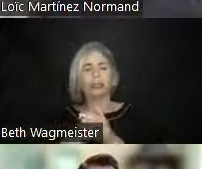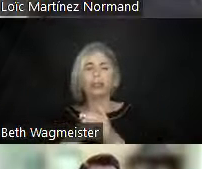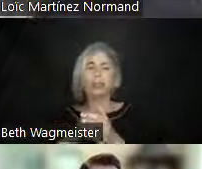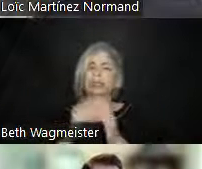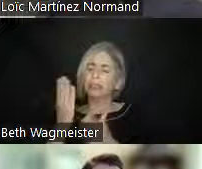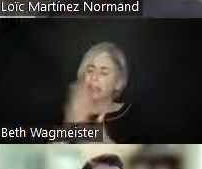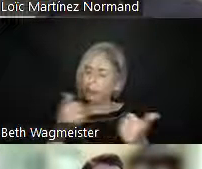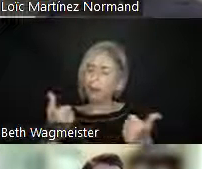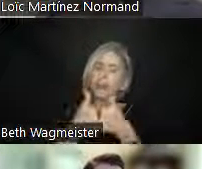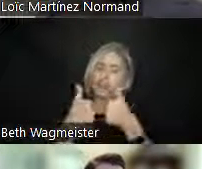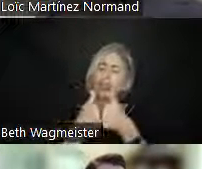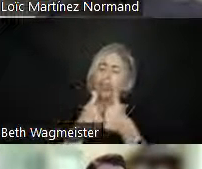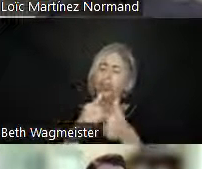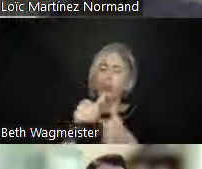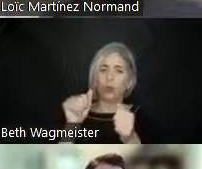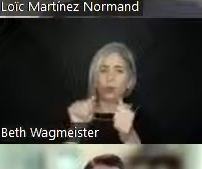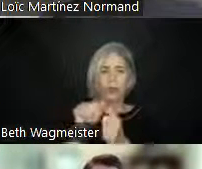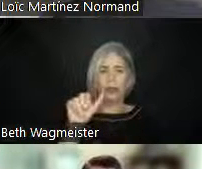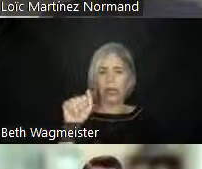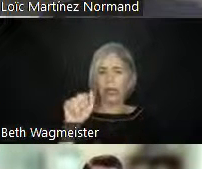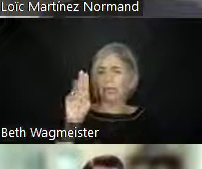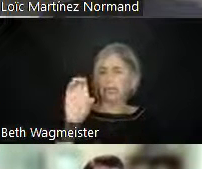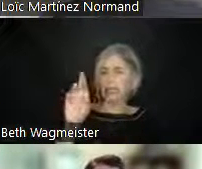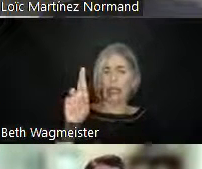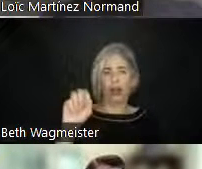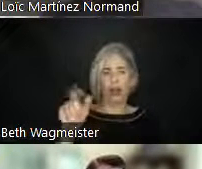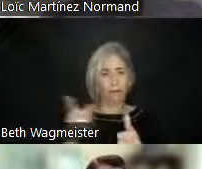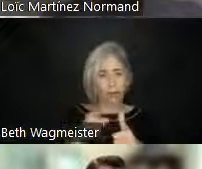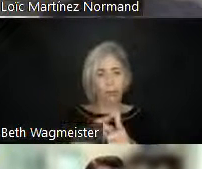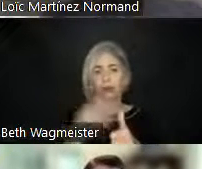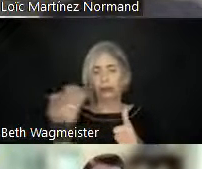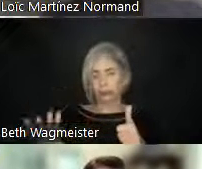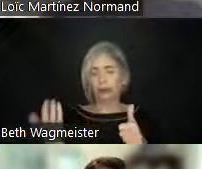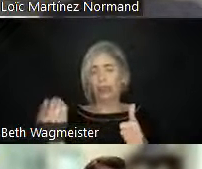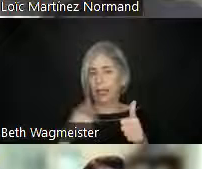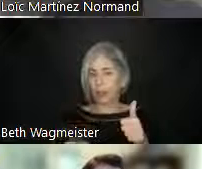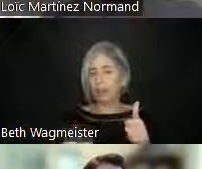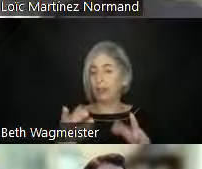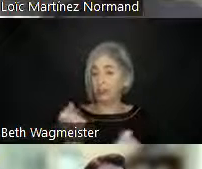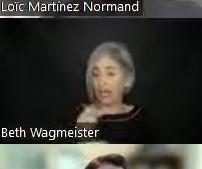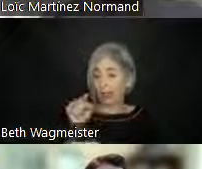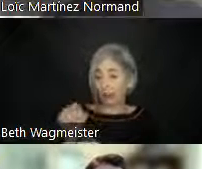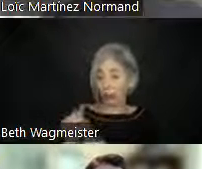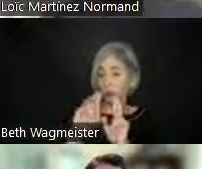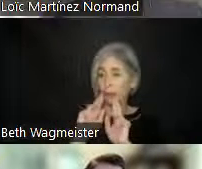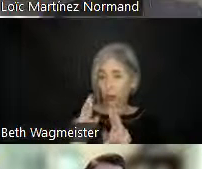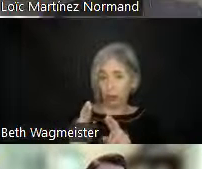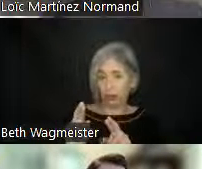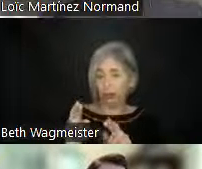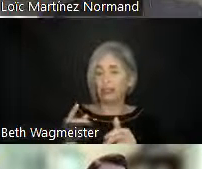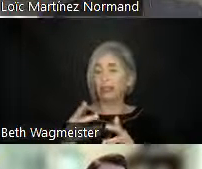challenges we have with ACRs is, you know, first in getting them, and then